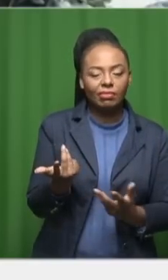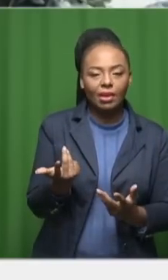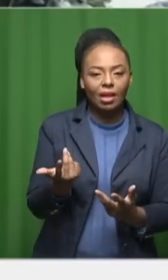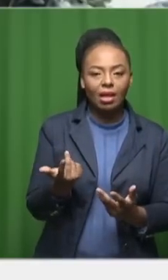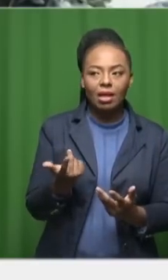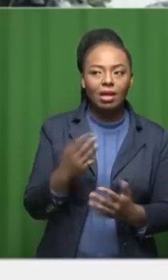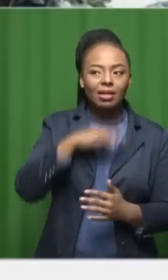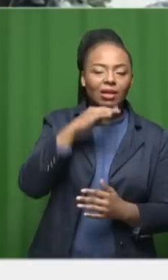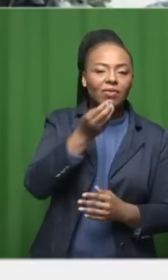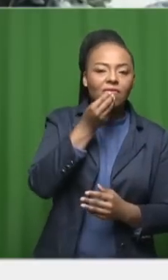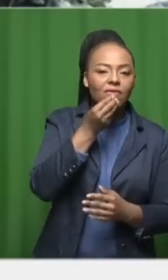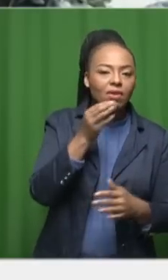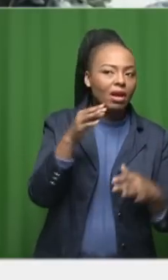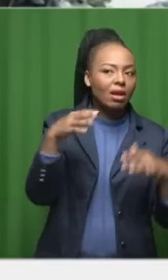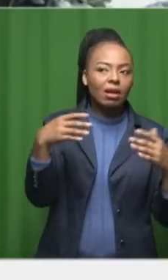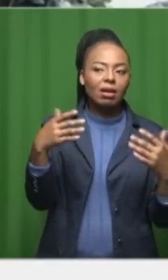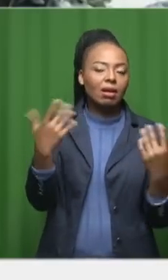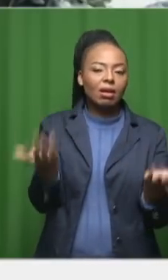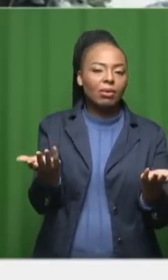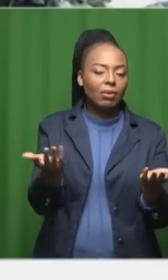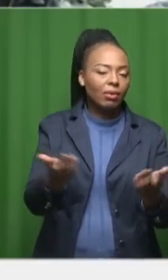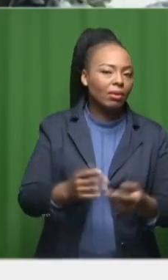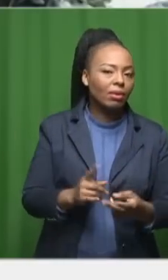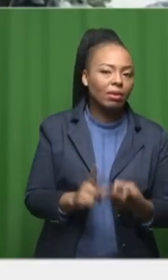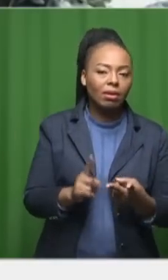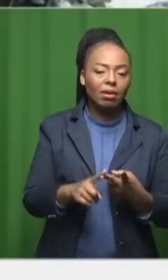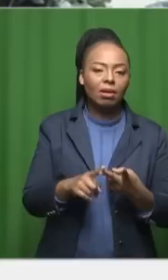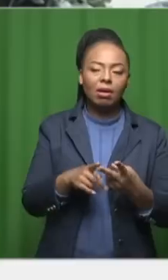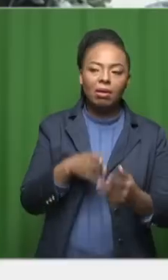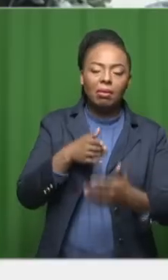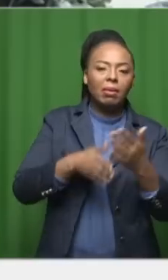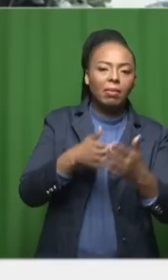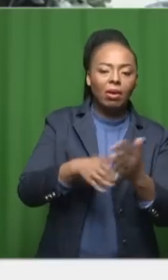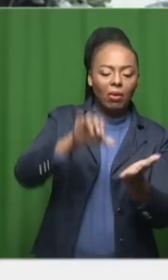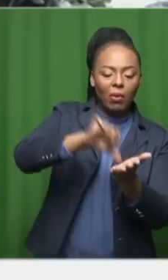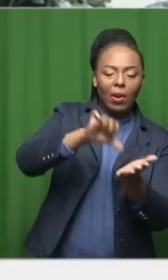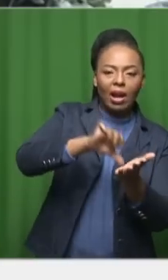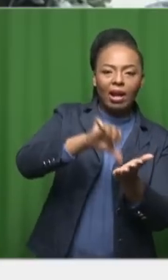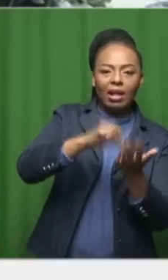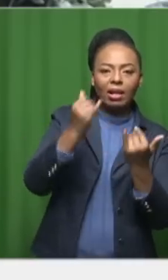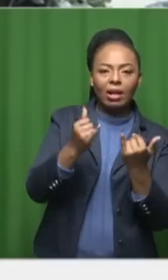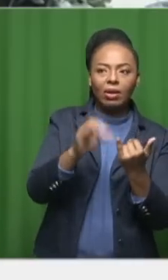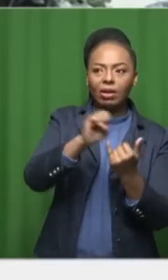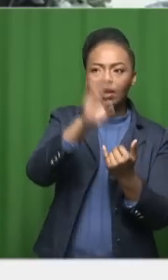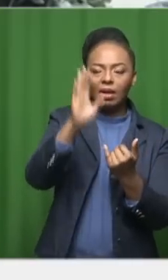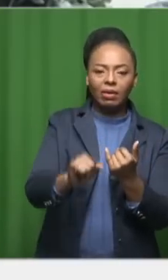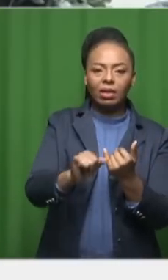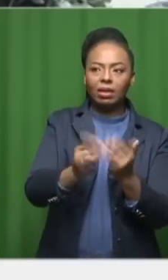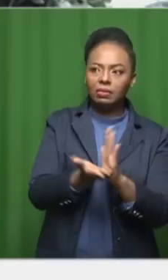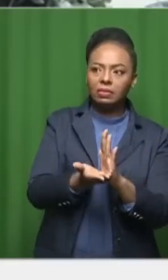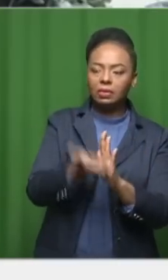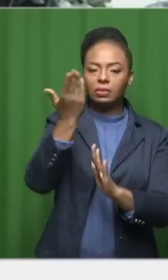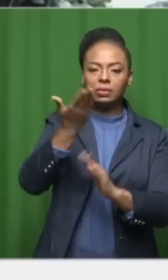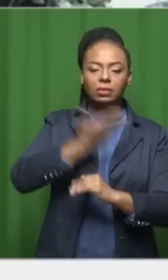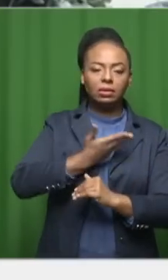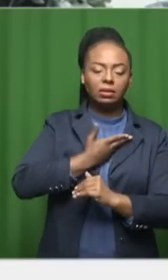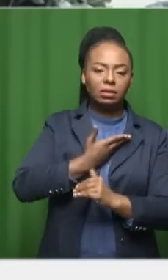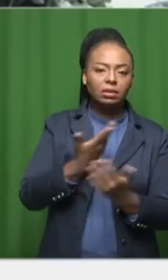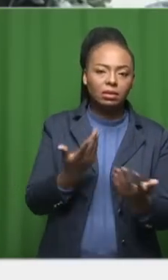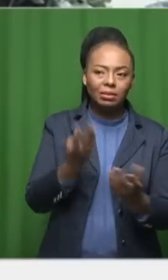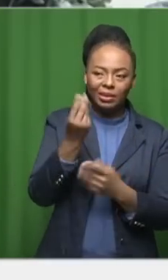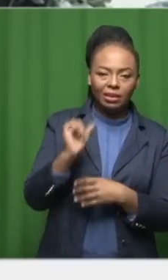see yet another bumper grain and oilseed harvest in South Africa. So the issue is